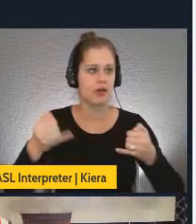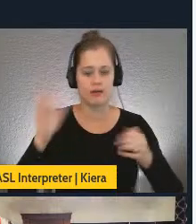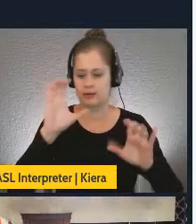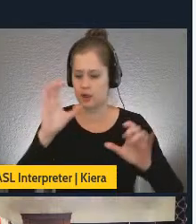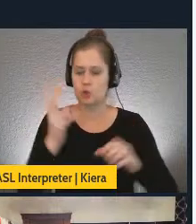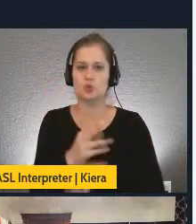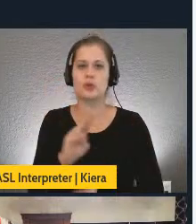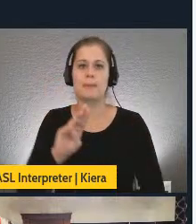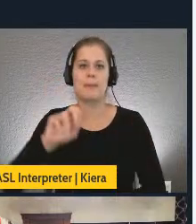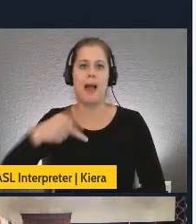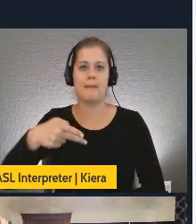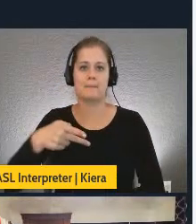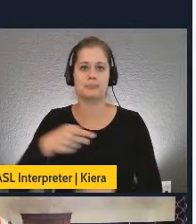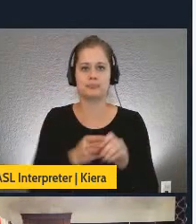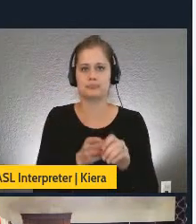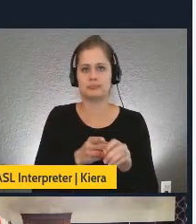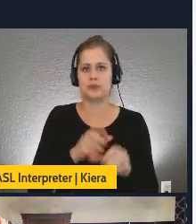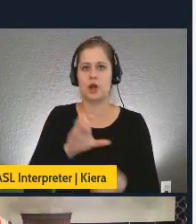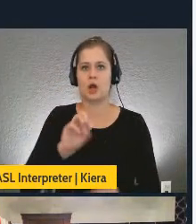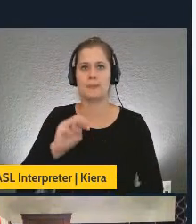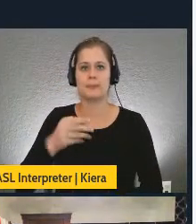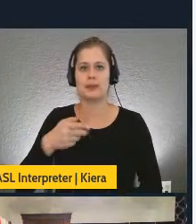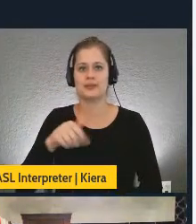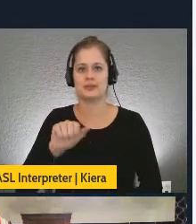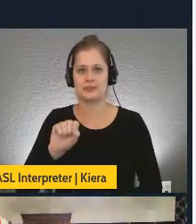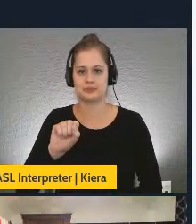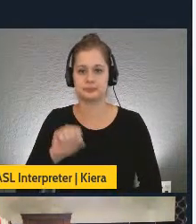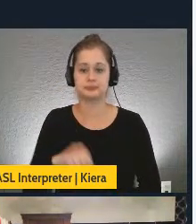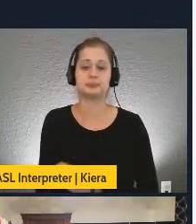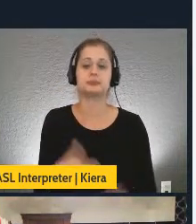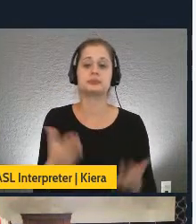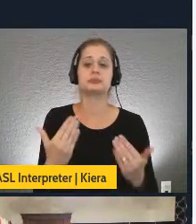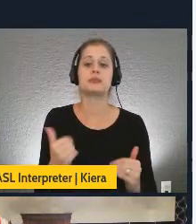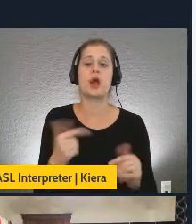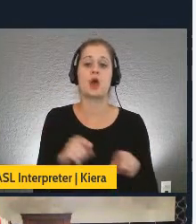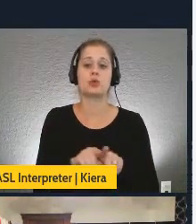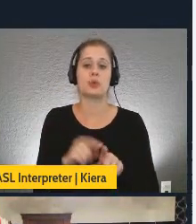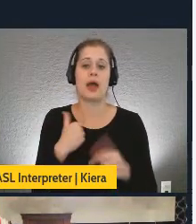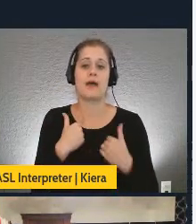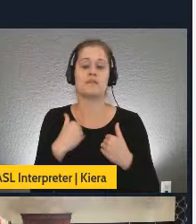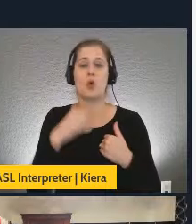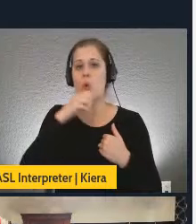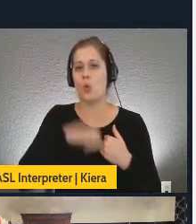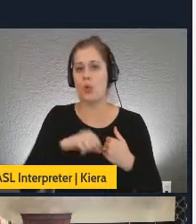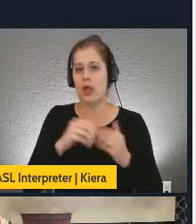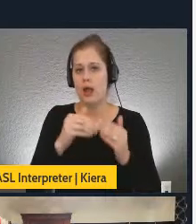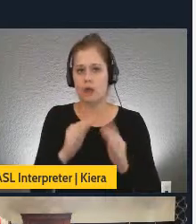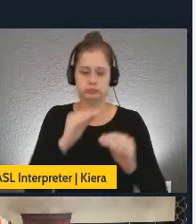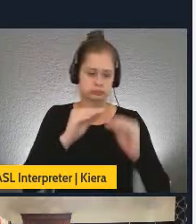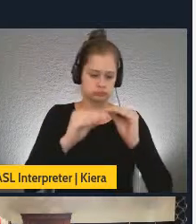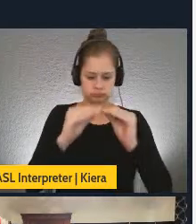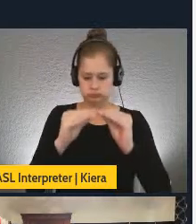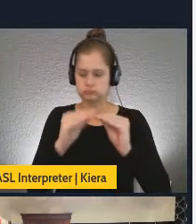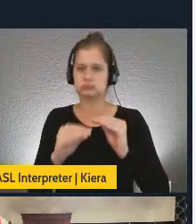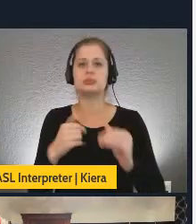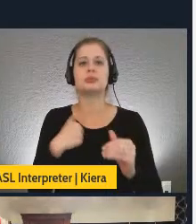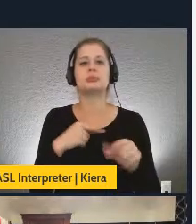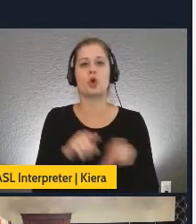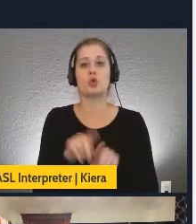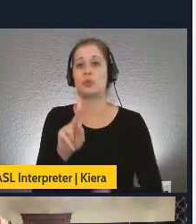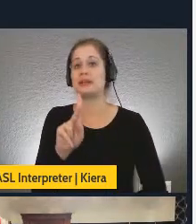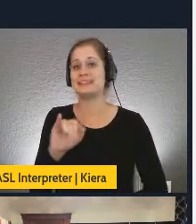And then I also have a fixer-upper that I work on. And being in Kentucky, I also love good whiskey.